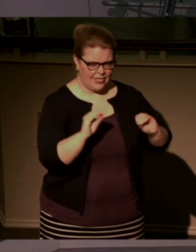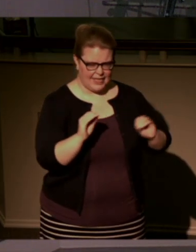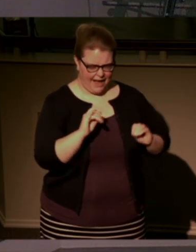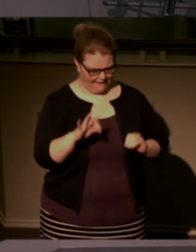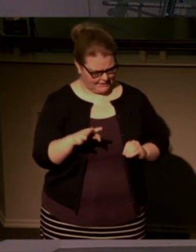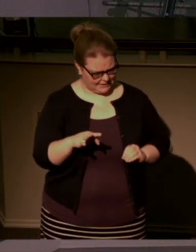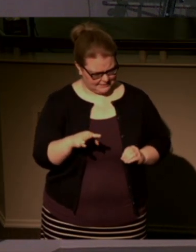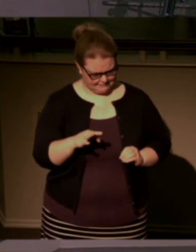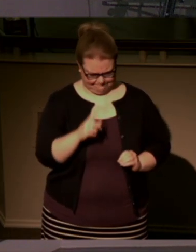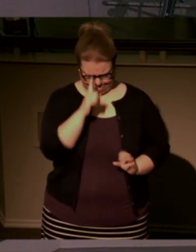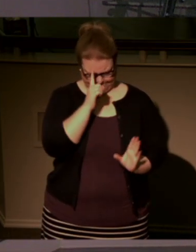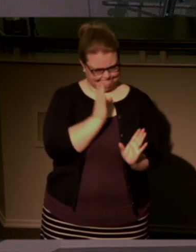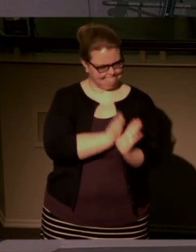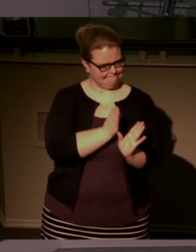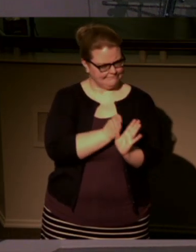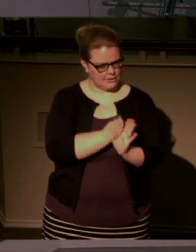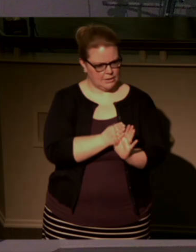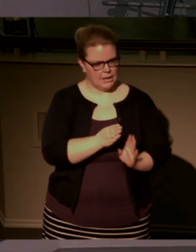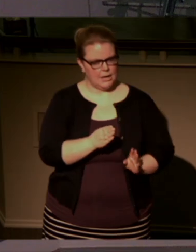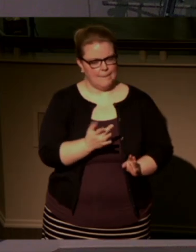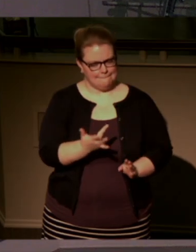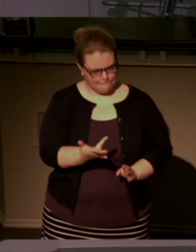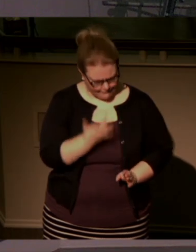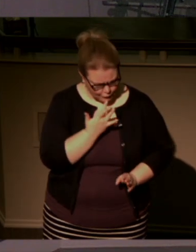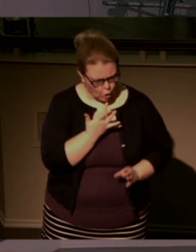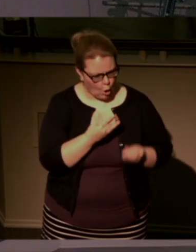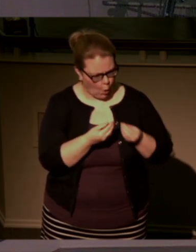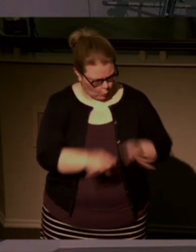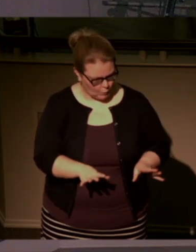lose. Even suicide is an attempt to win